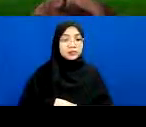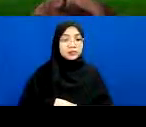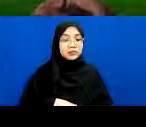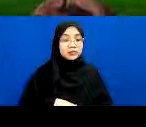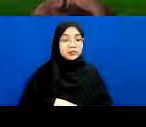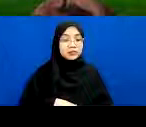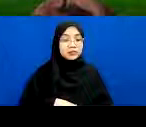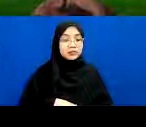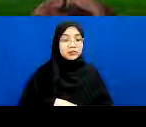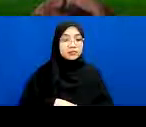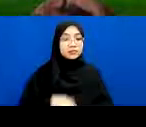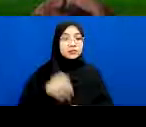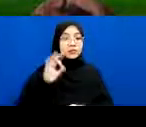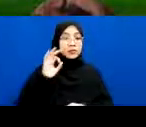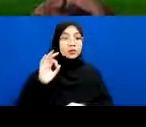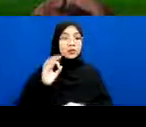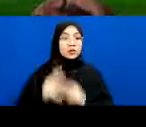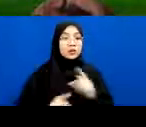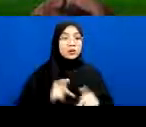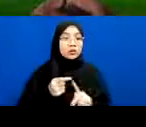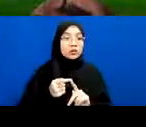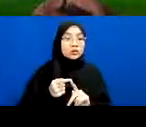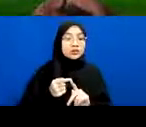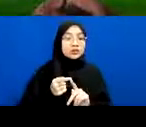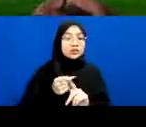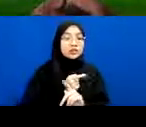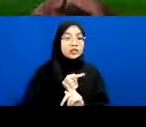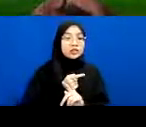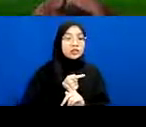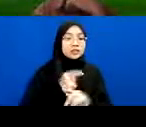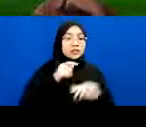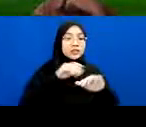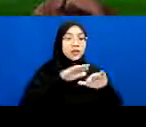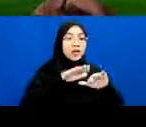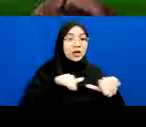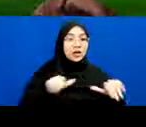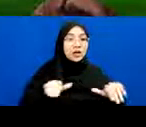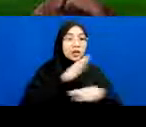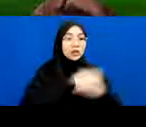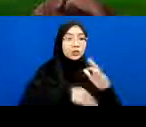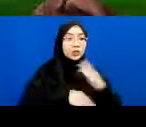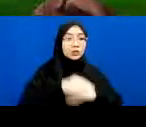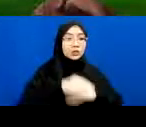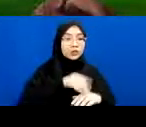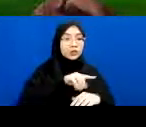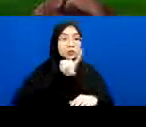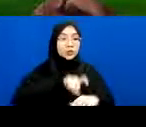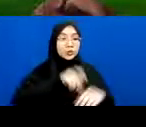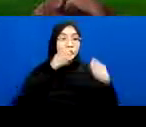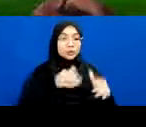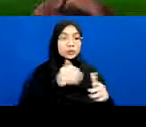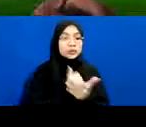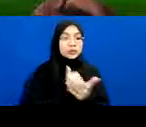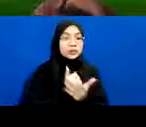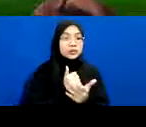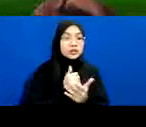is considerably low compared to children without disabilities. However, UNESCO argues that the information needed to